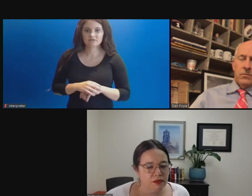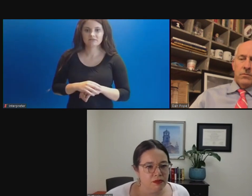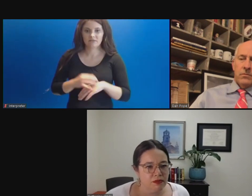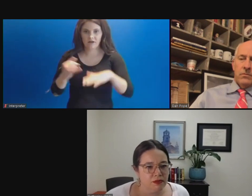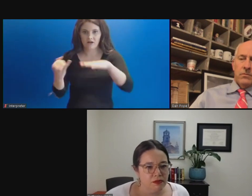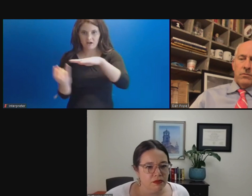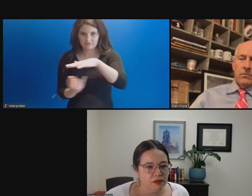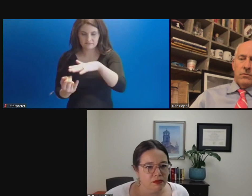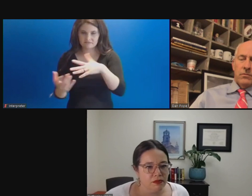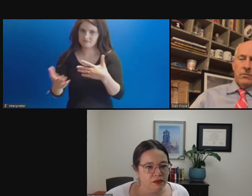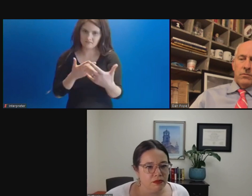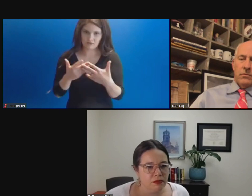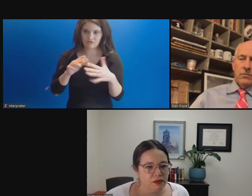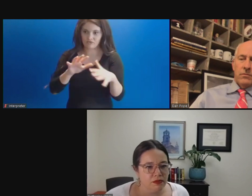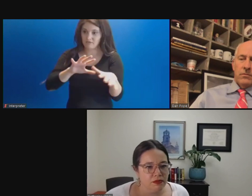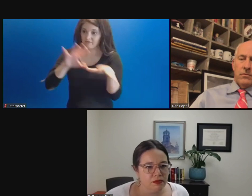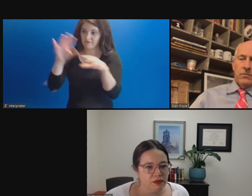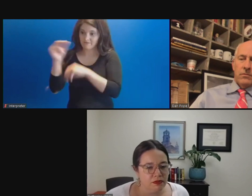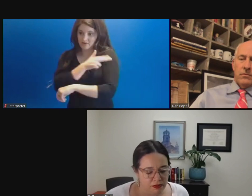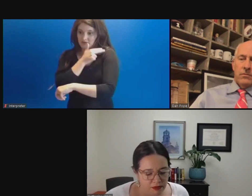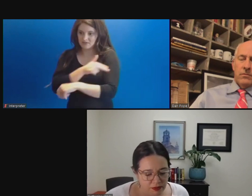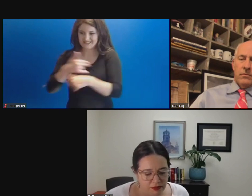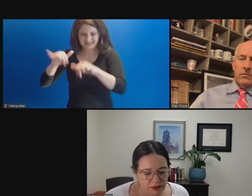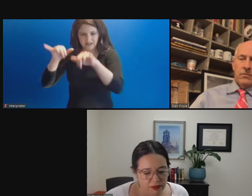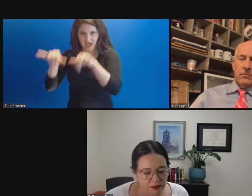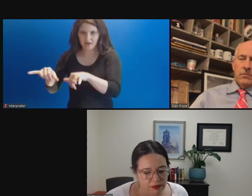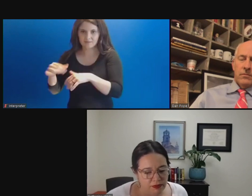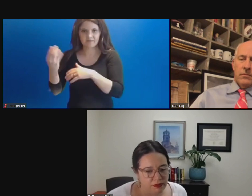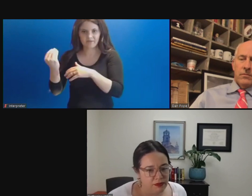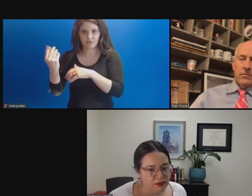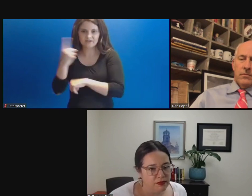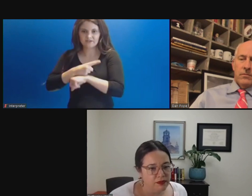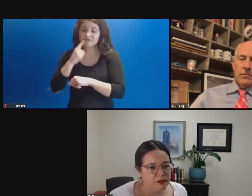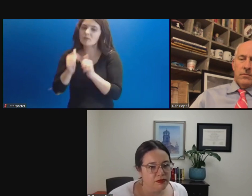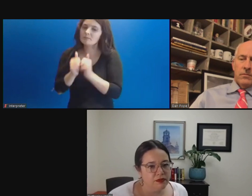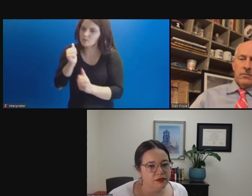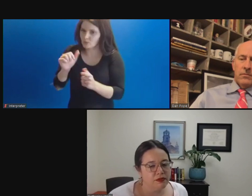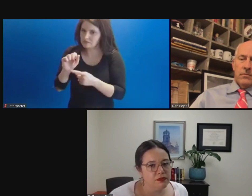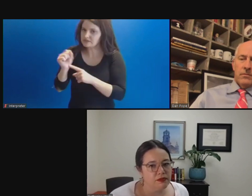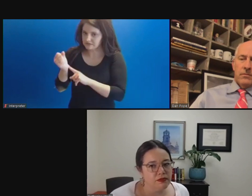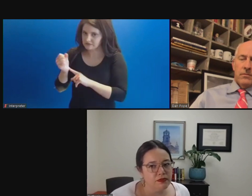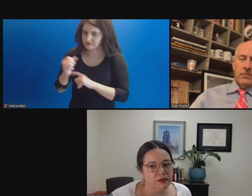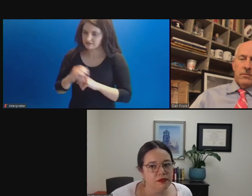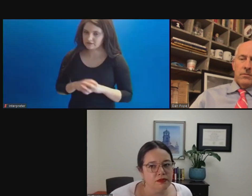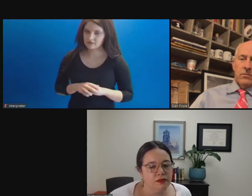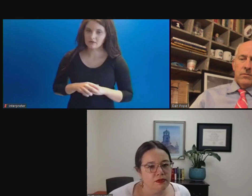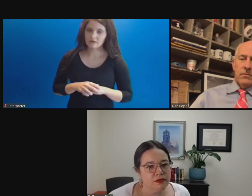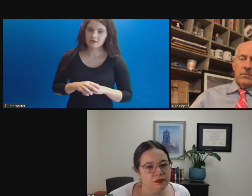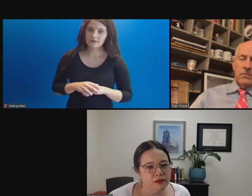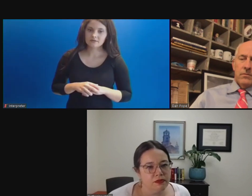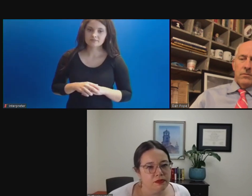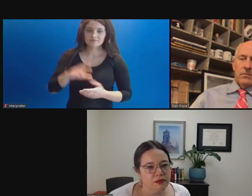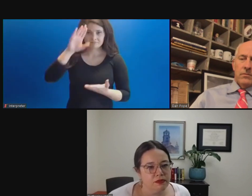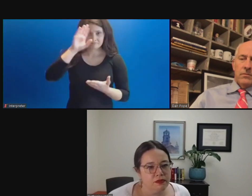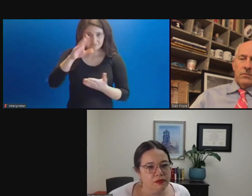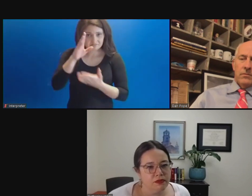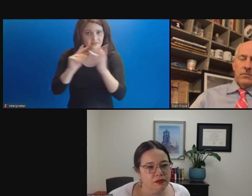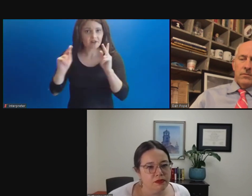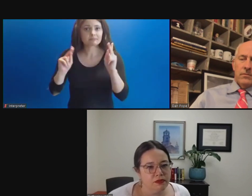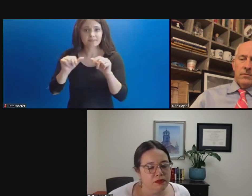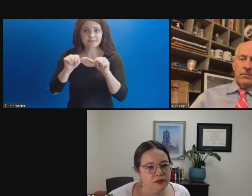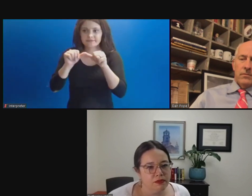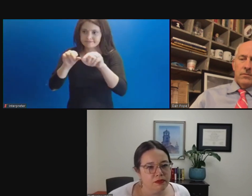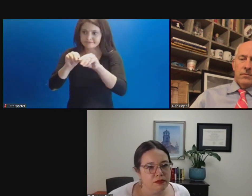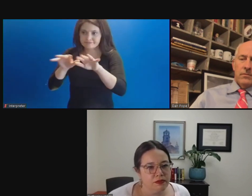isolation even after they're discharged from the hospital, in most cases. we know that some people continue to shed